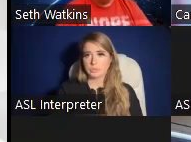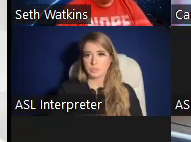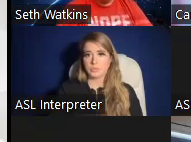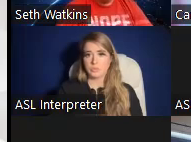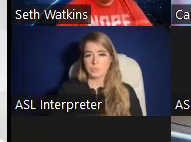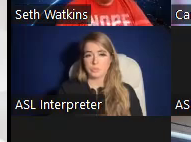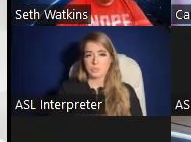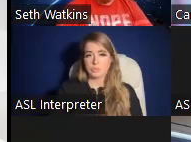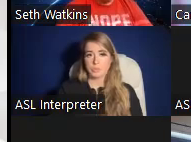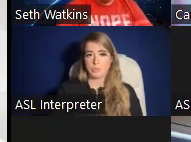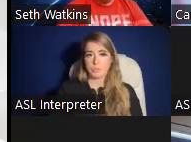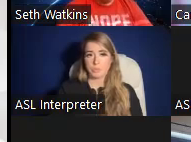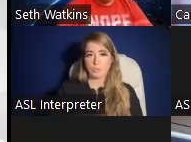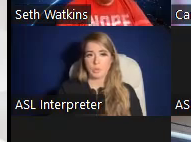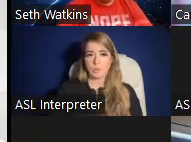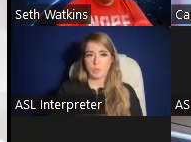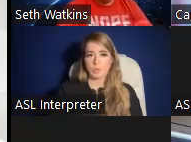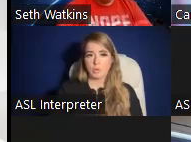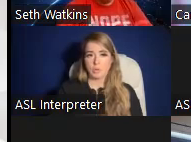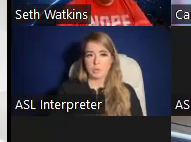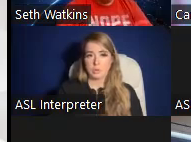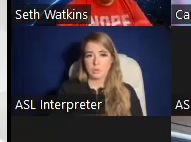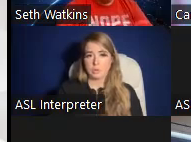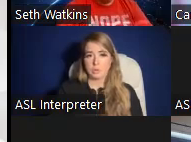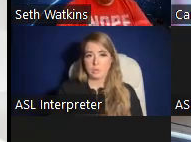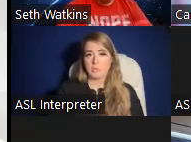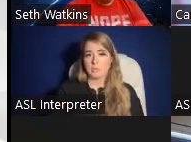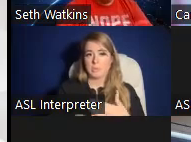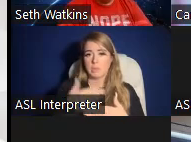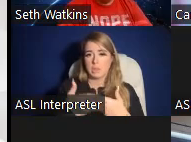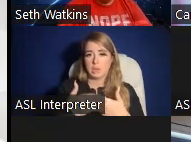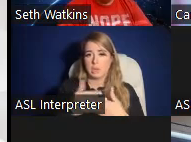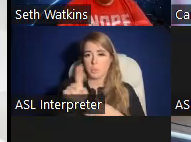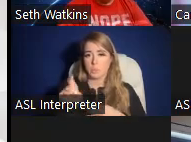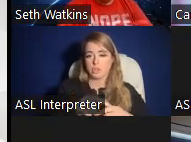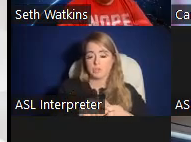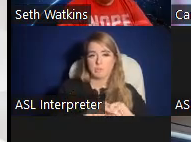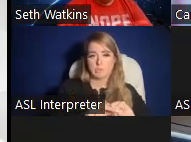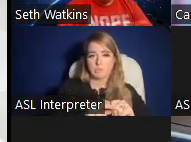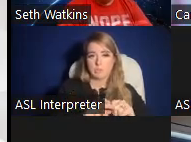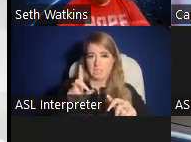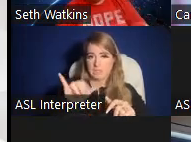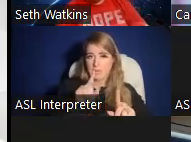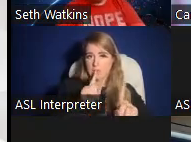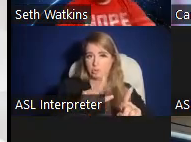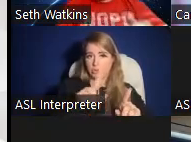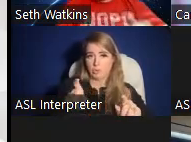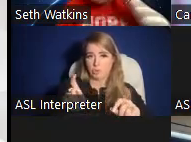And on to the next question. Did that answer your question,